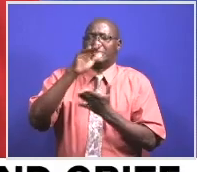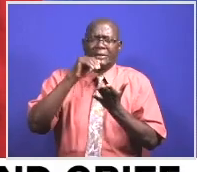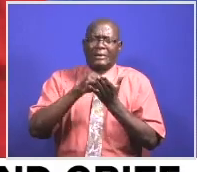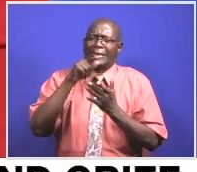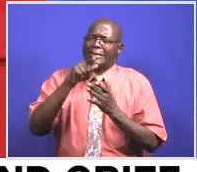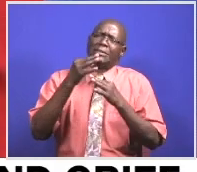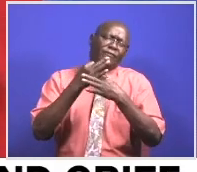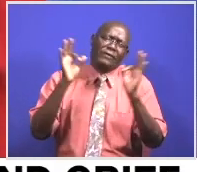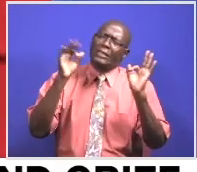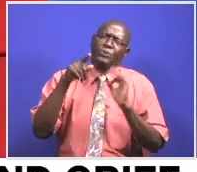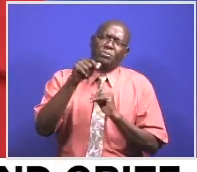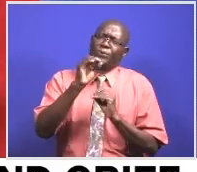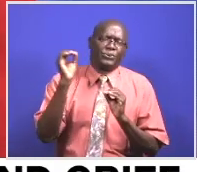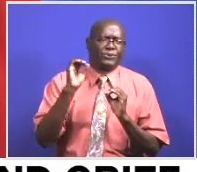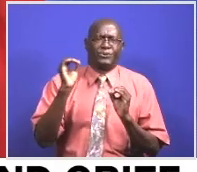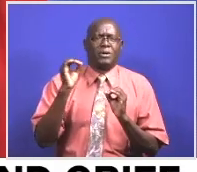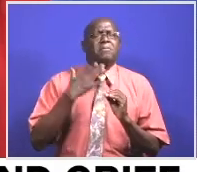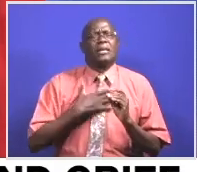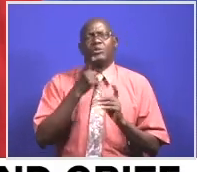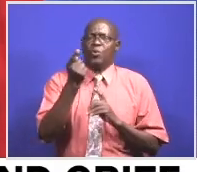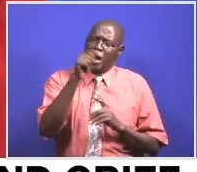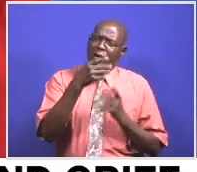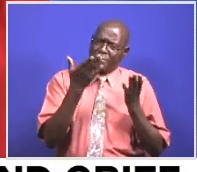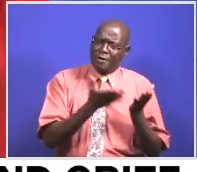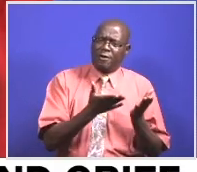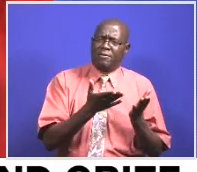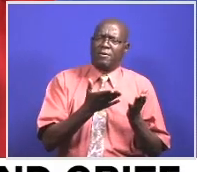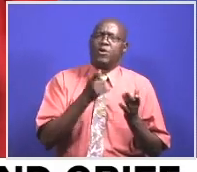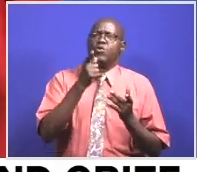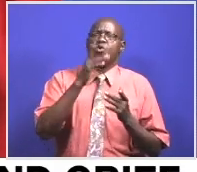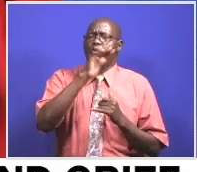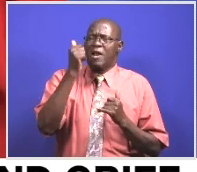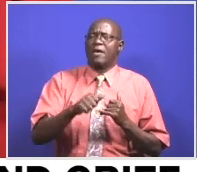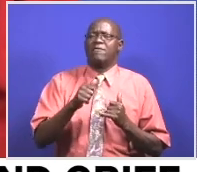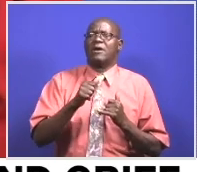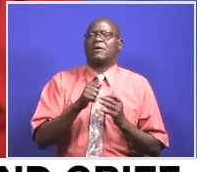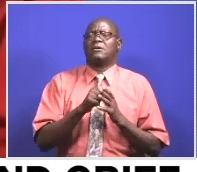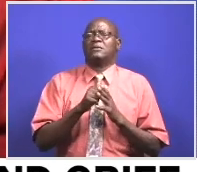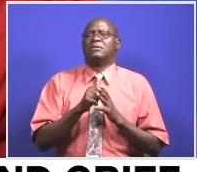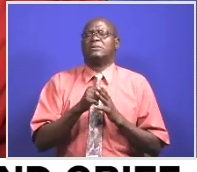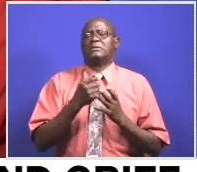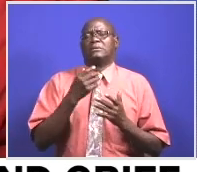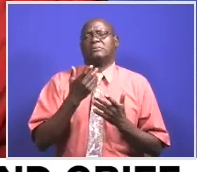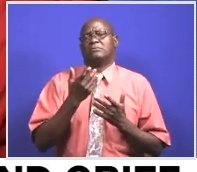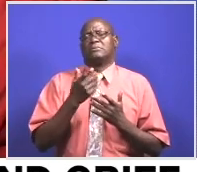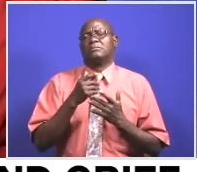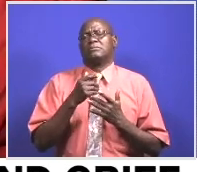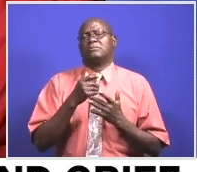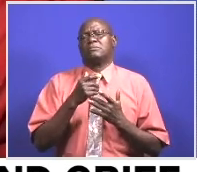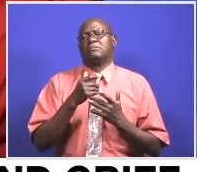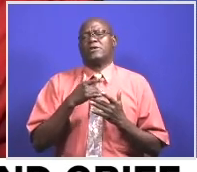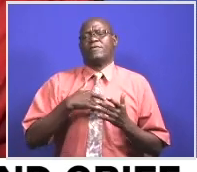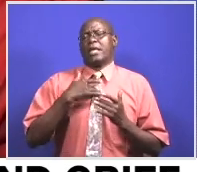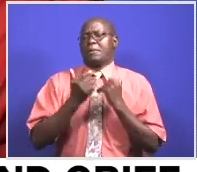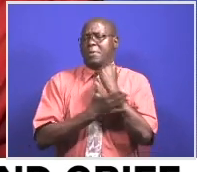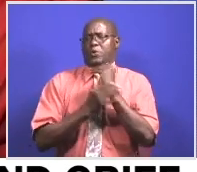free. Please make your ways here. And let me tell you, you will never regret it. Thank you so much. And how can people get your book in case